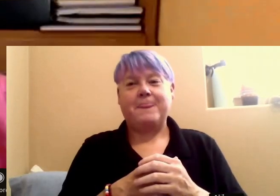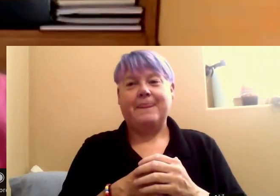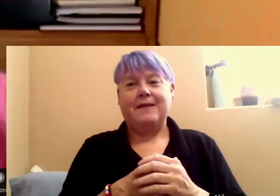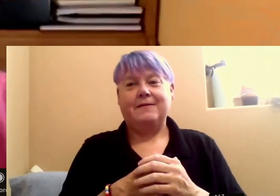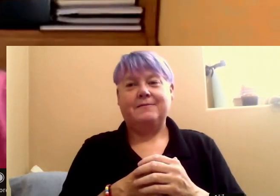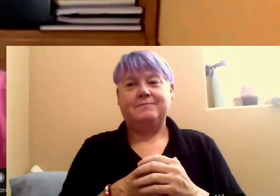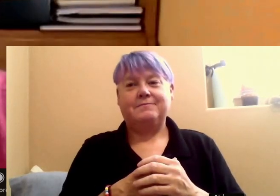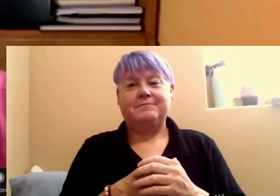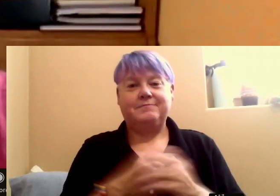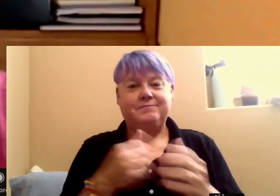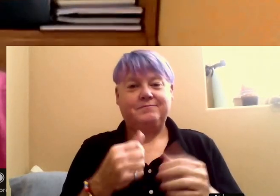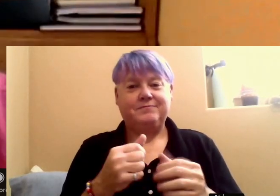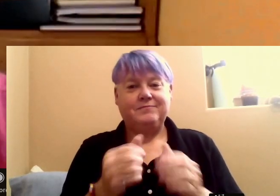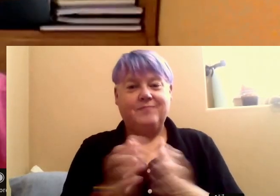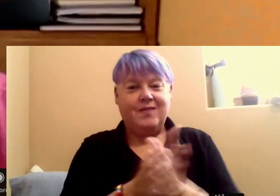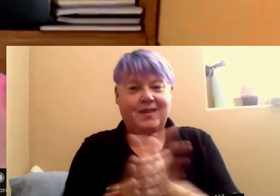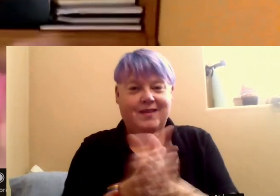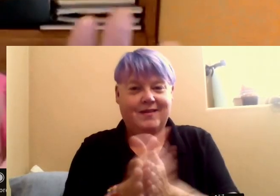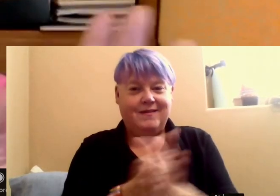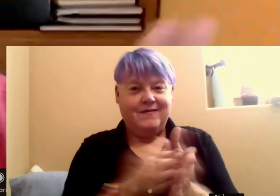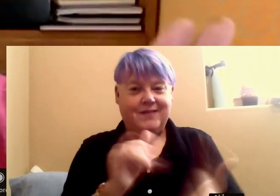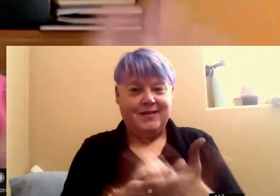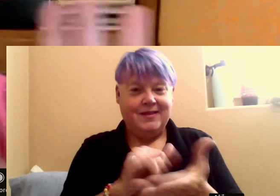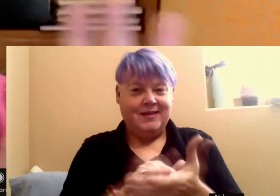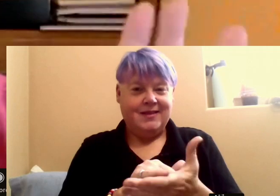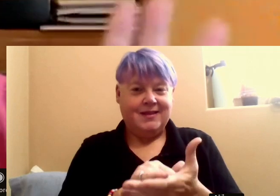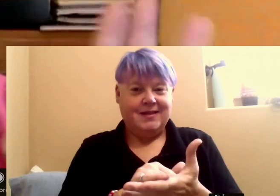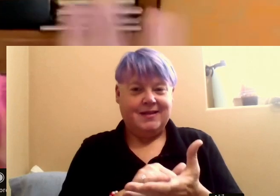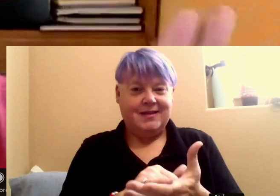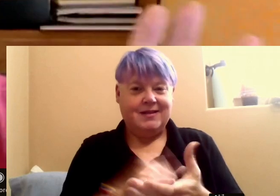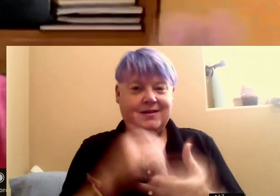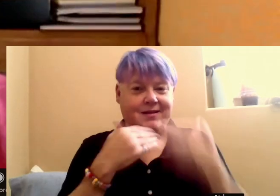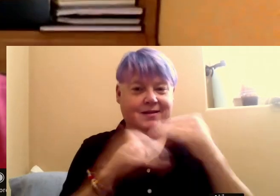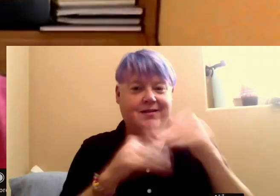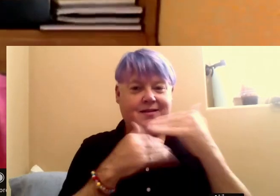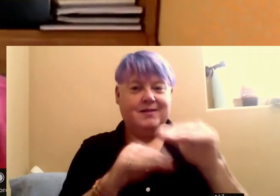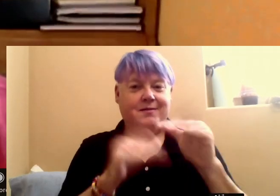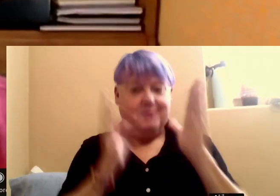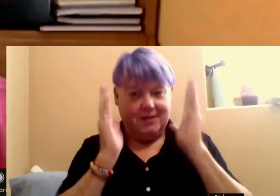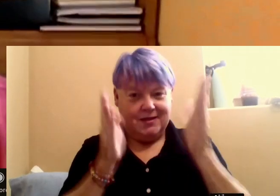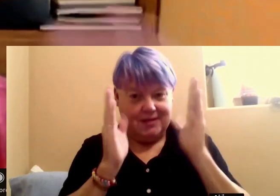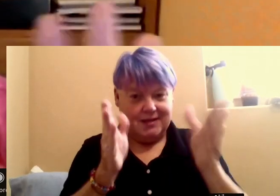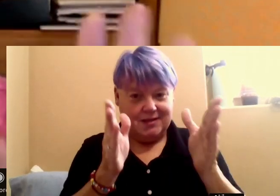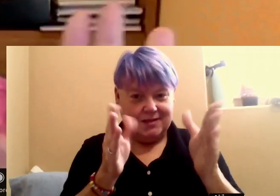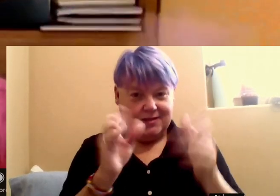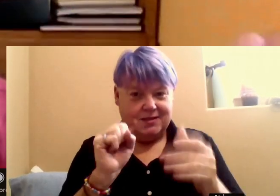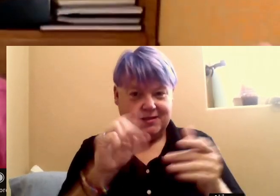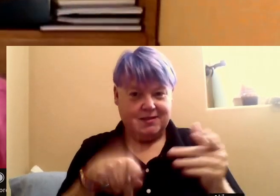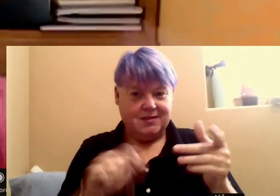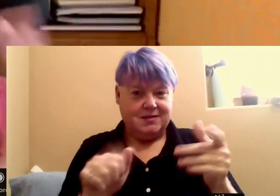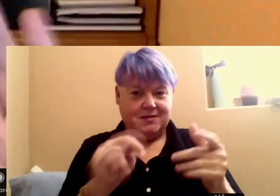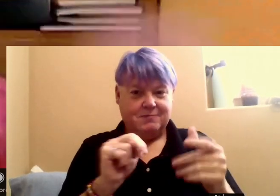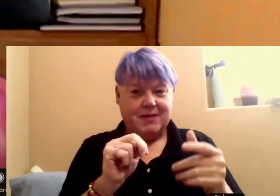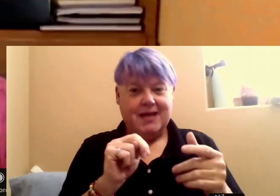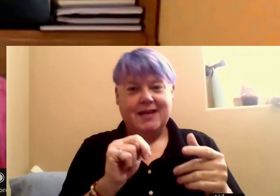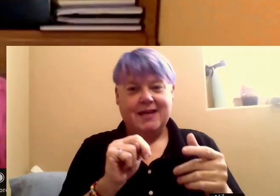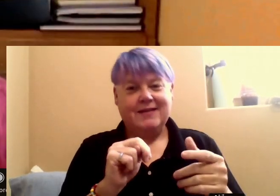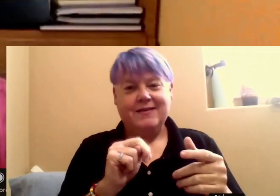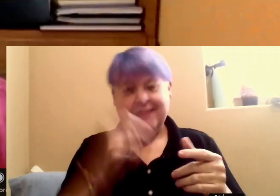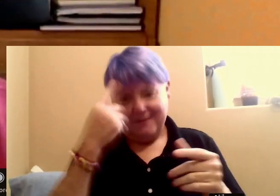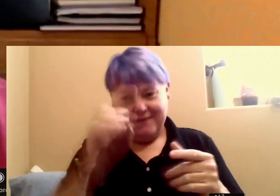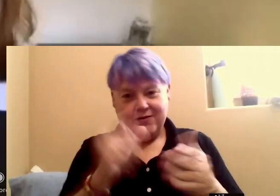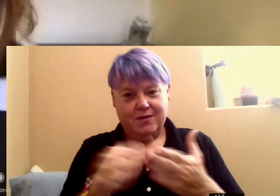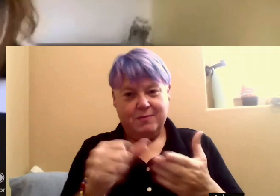I envy your discipline. I've got a limited attention, probably why I did poetry for so long, limited attention span for the